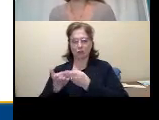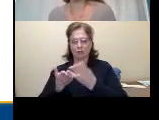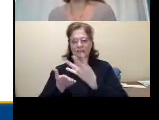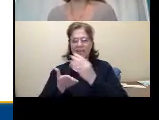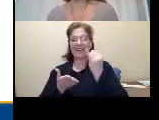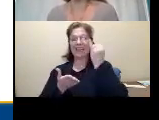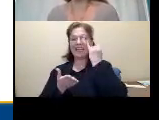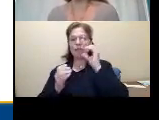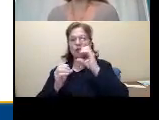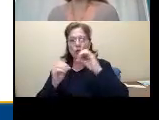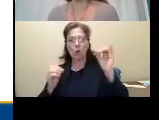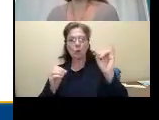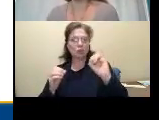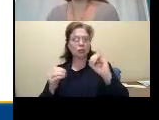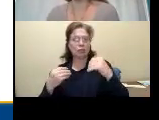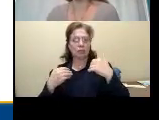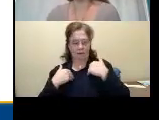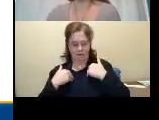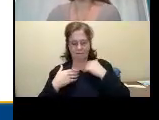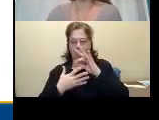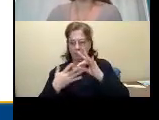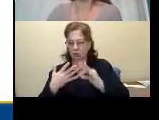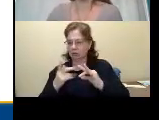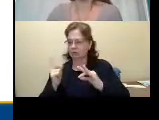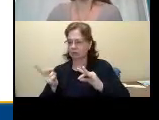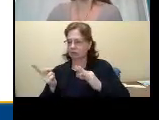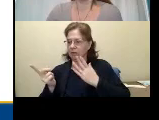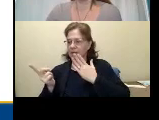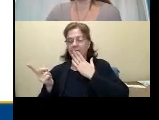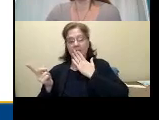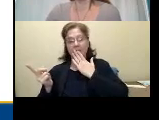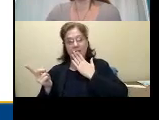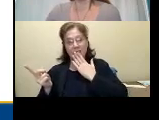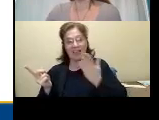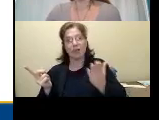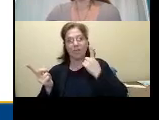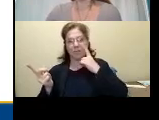is definitely great information to know.